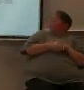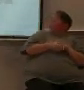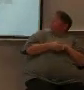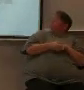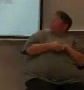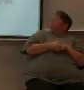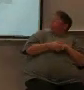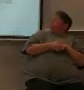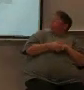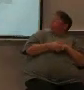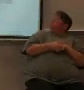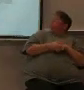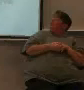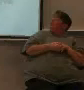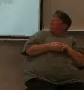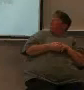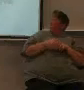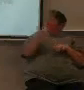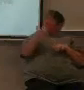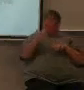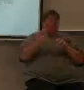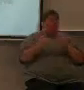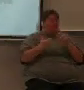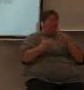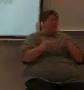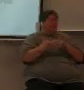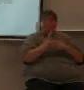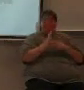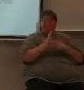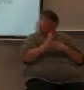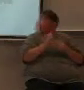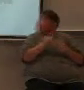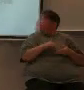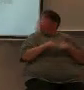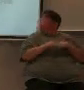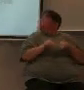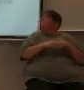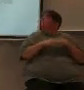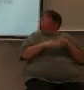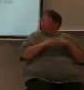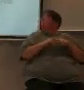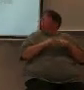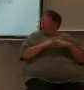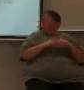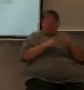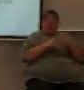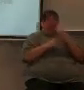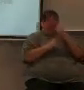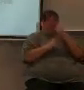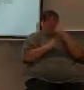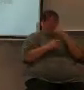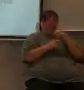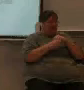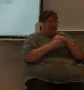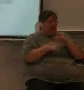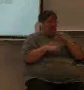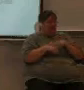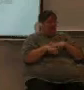liquid process, right? Or most animals do, because they excrete based on